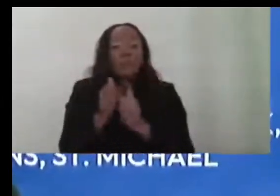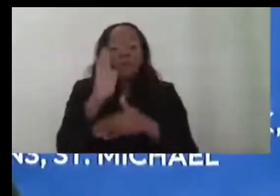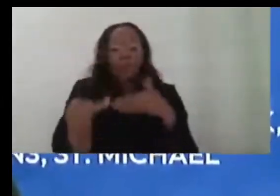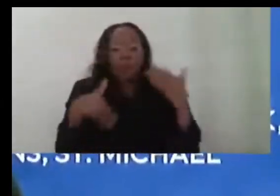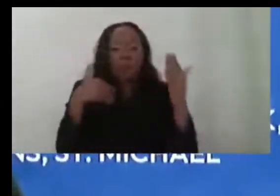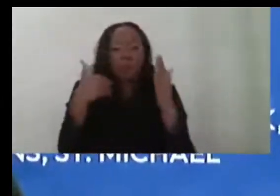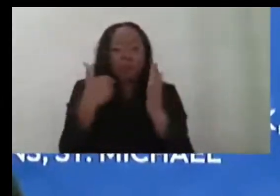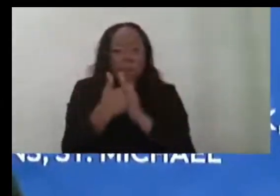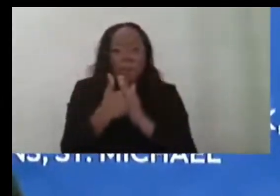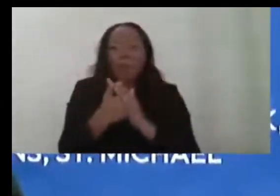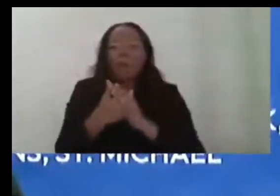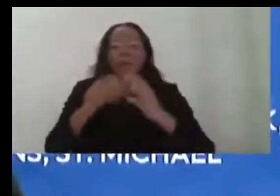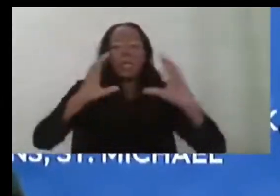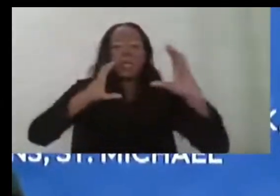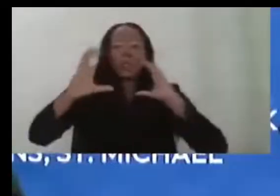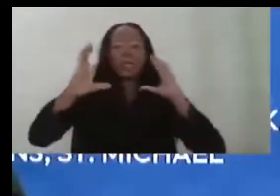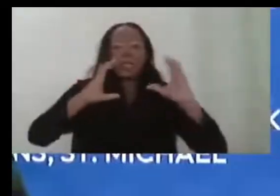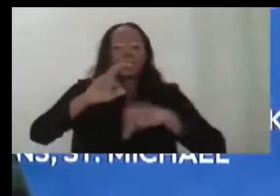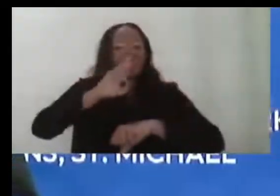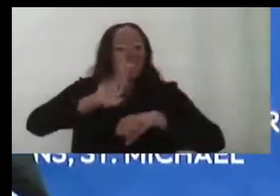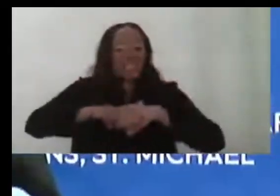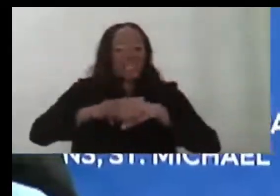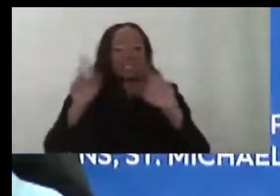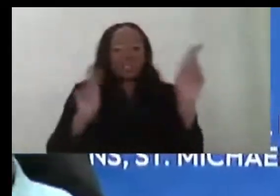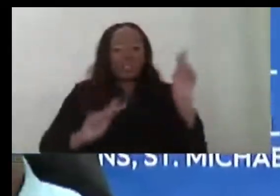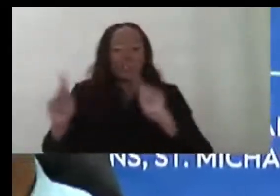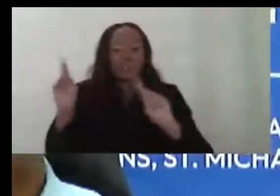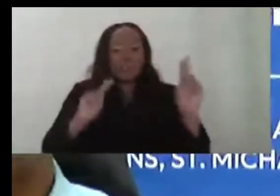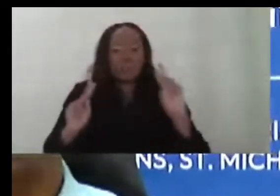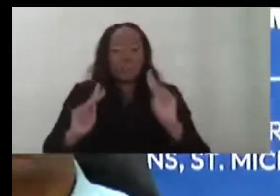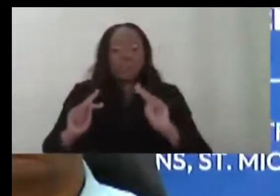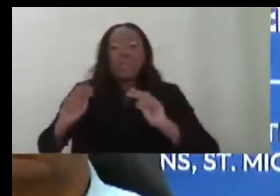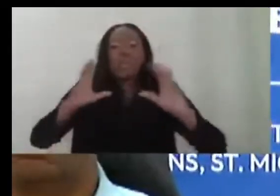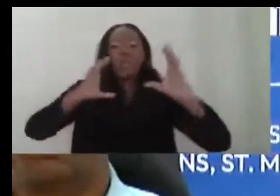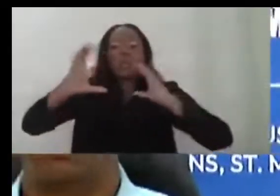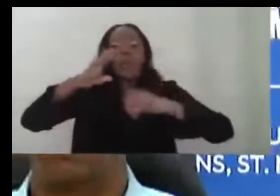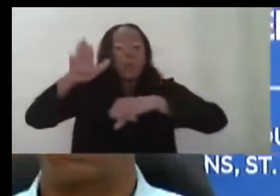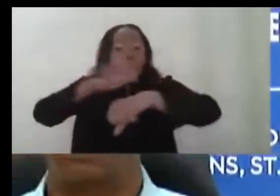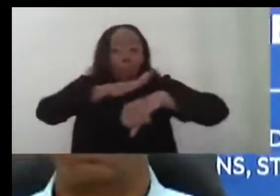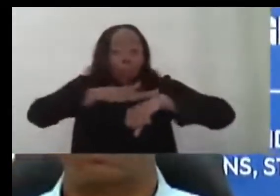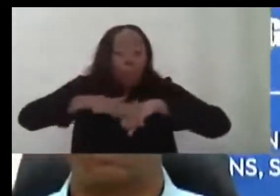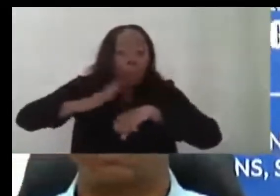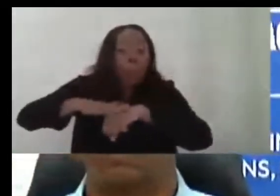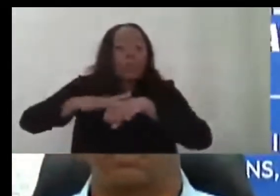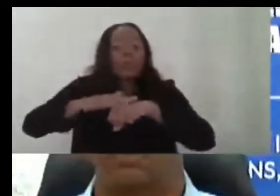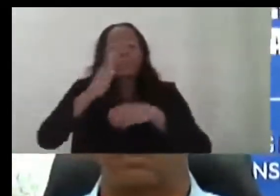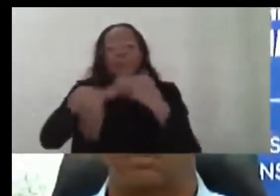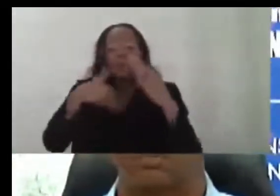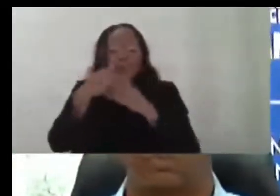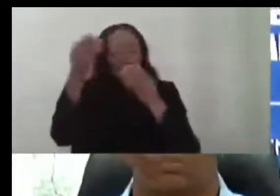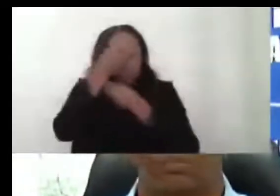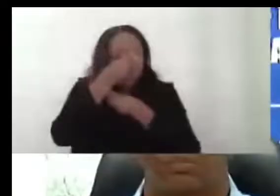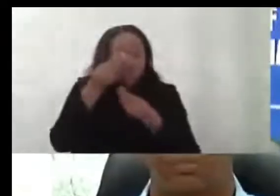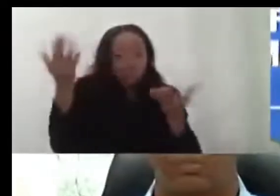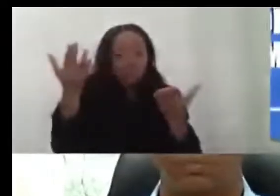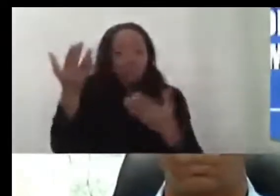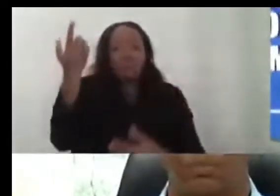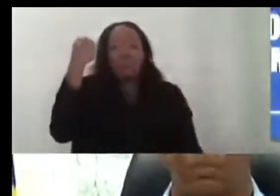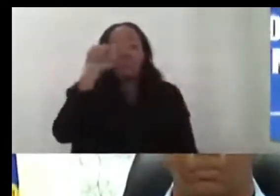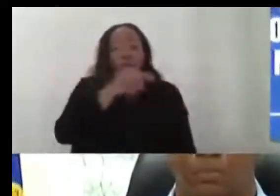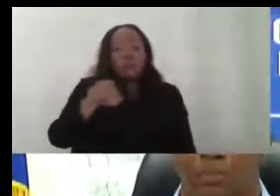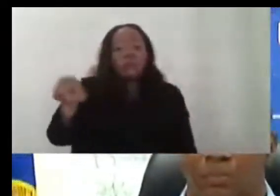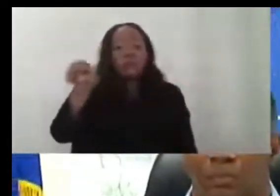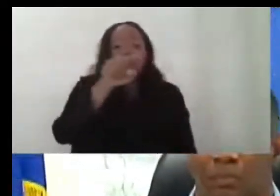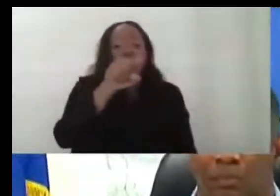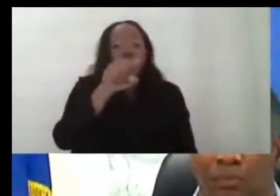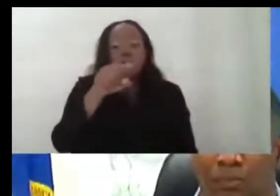broadcast entities nationally to communicate warnings and associate information to you, the public, and the